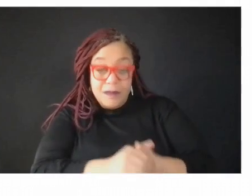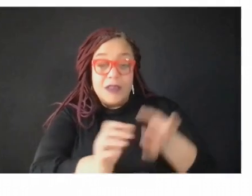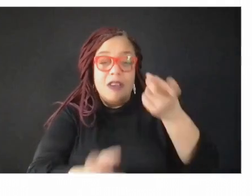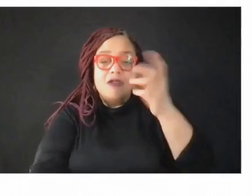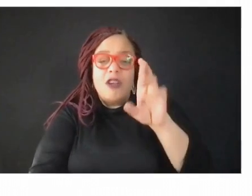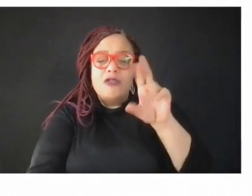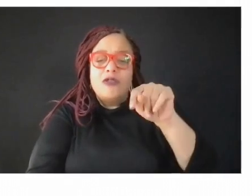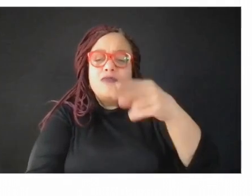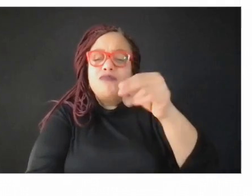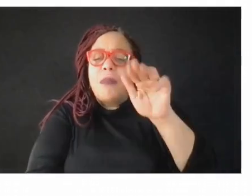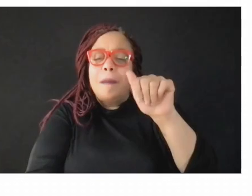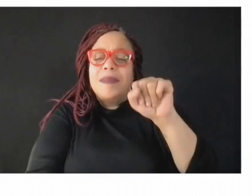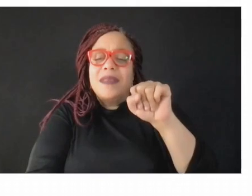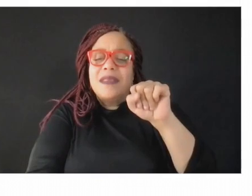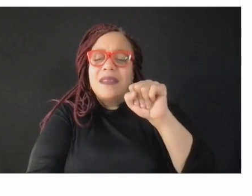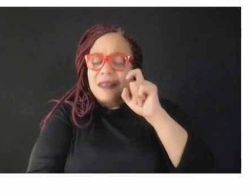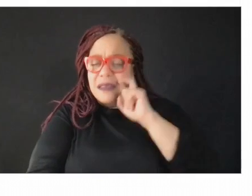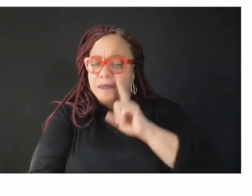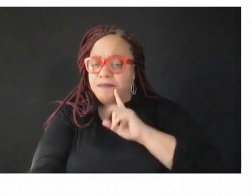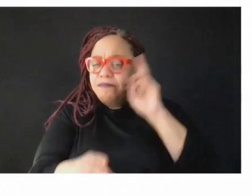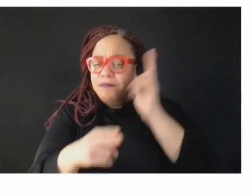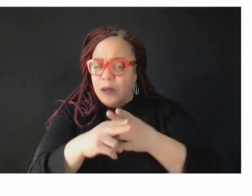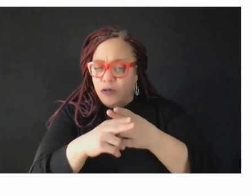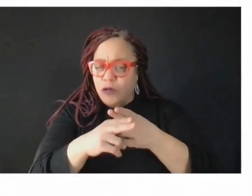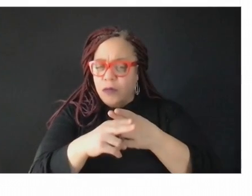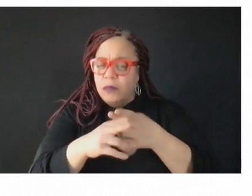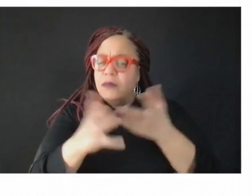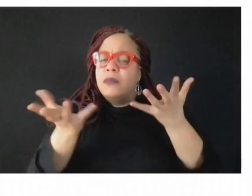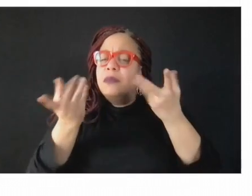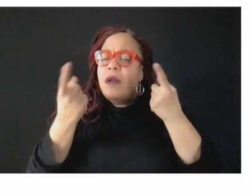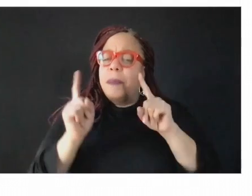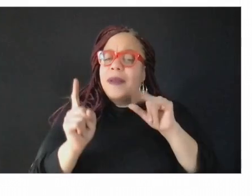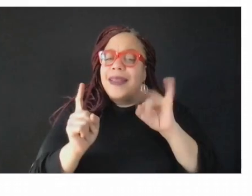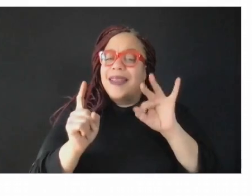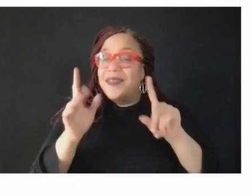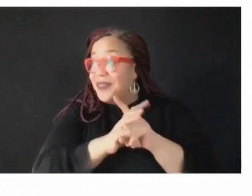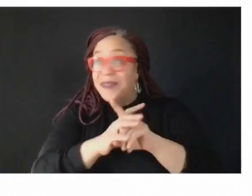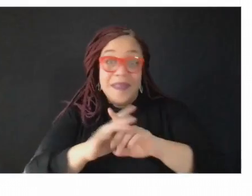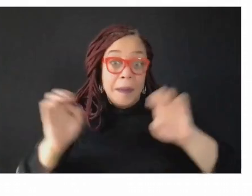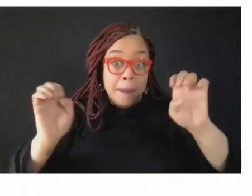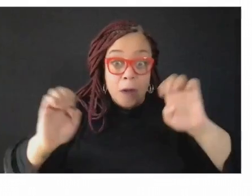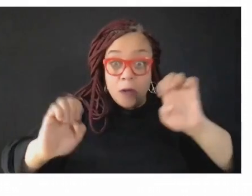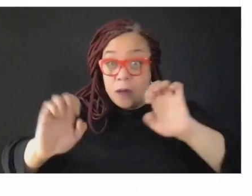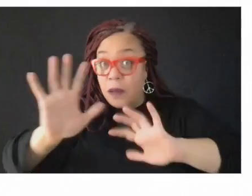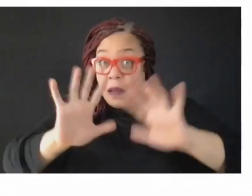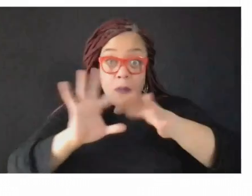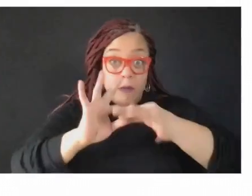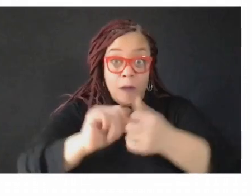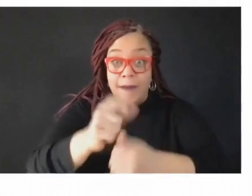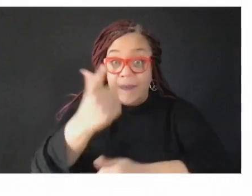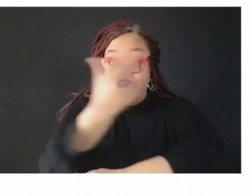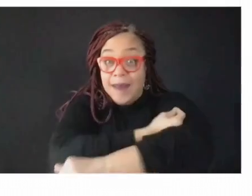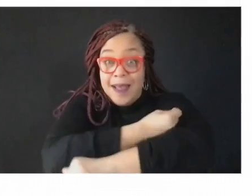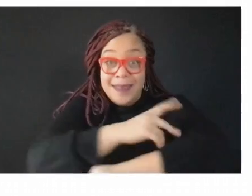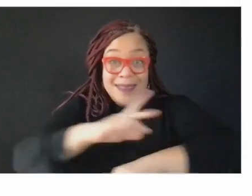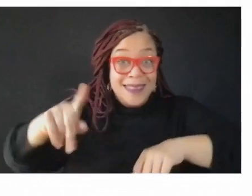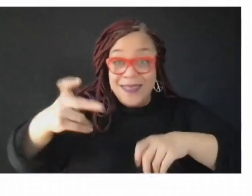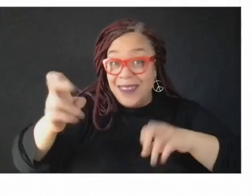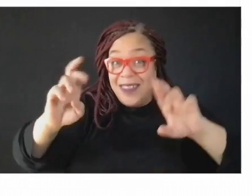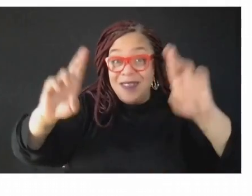what happens when we show up for the emergency with our vaccines, but when we call it a day and we